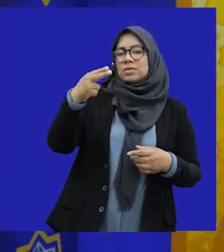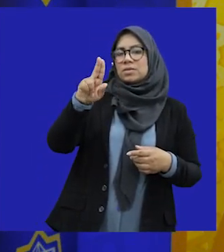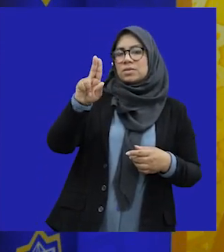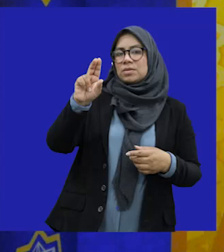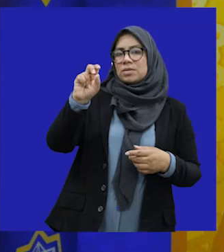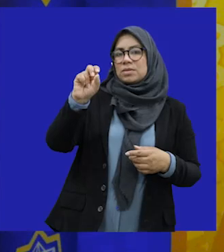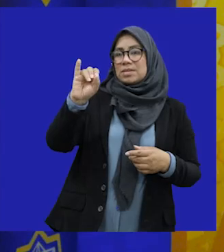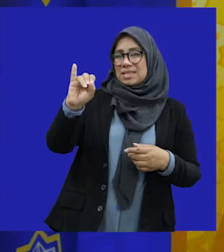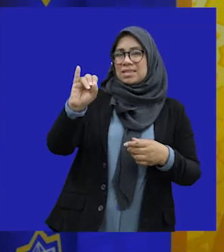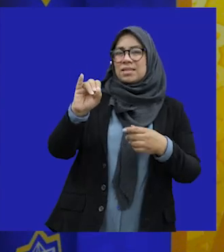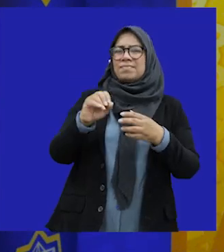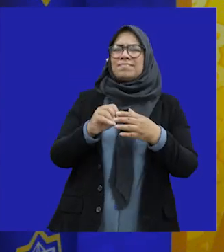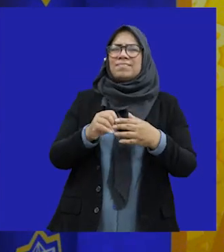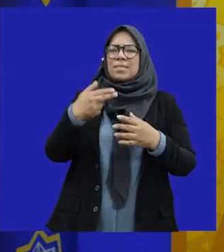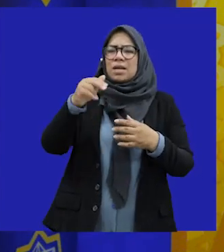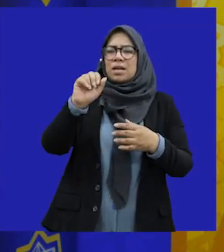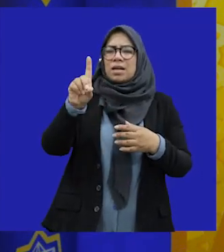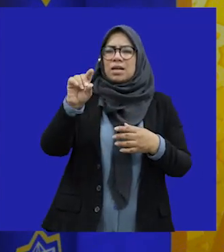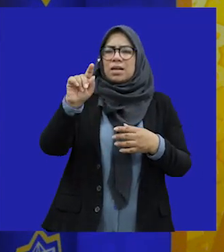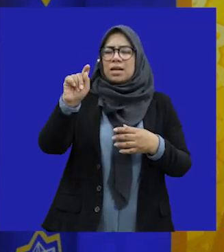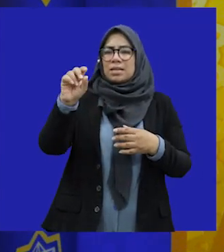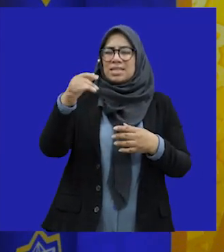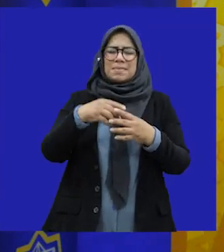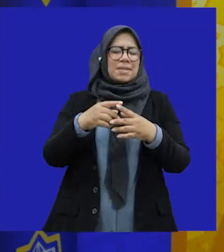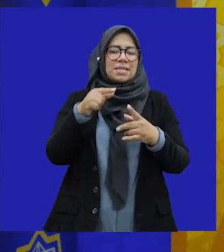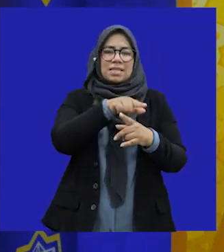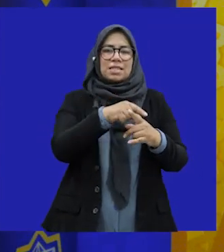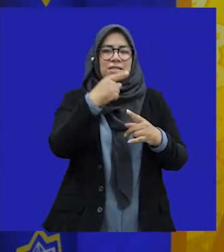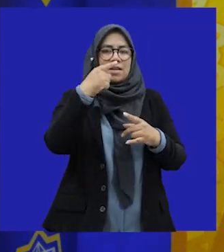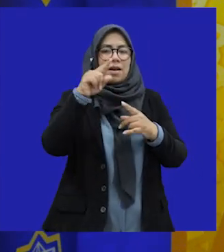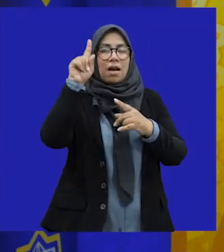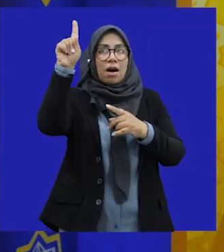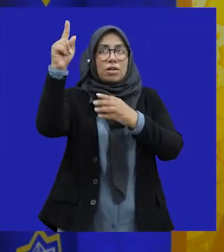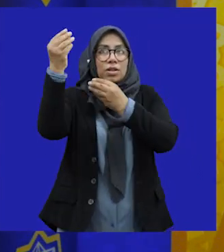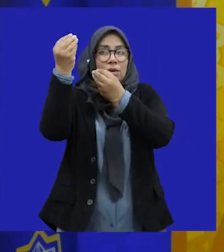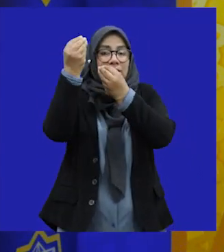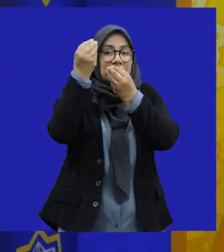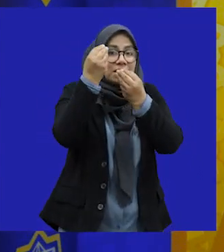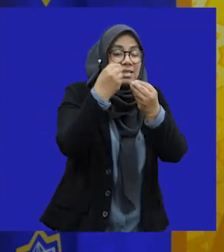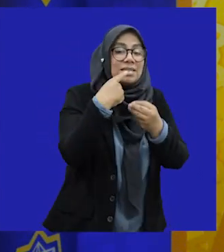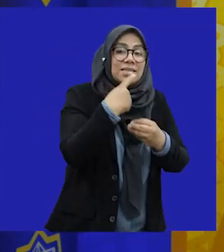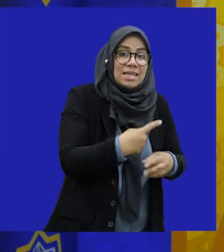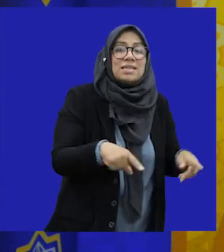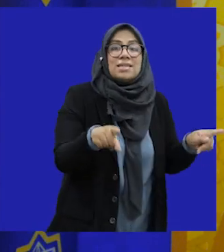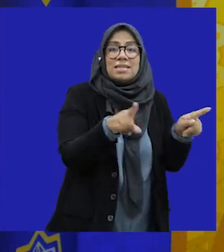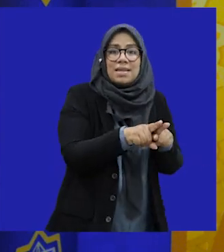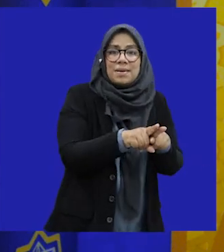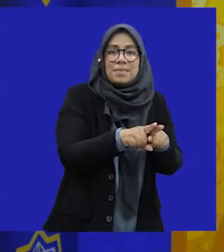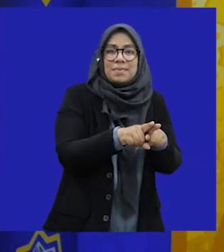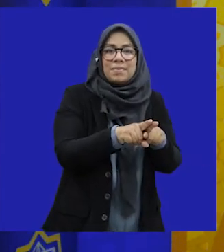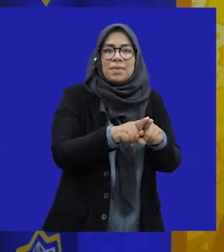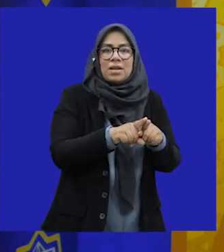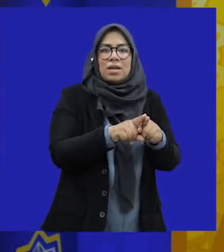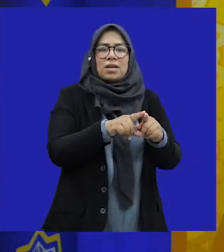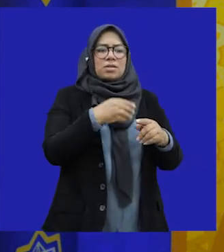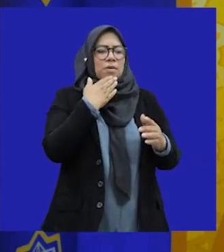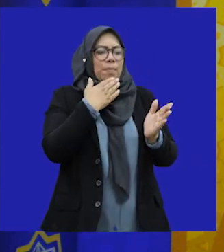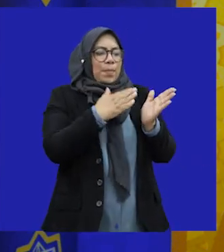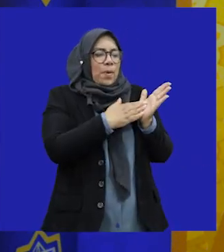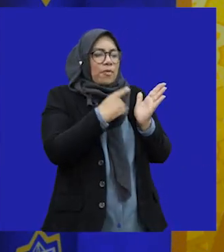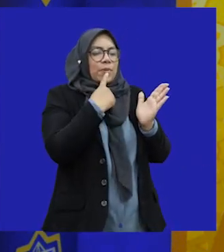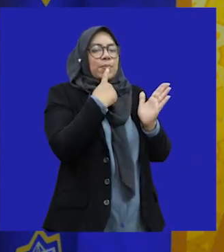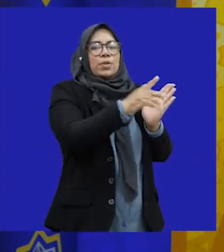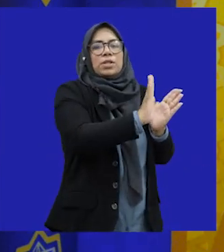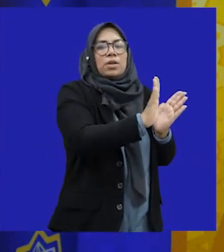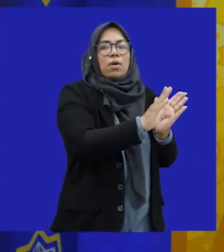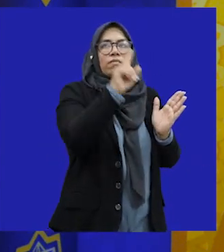that is narrated by the Messenger of Allah from Allah Azza wa Jal, meaning the speaker is not